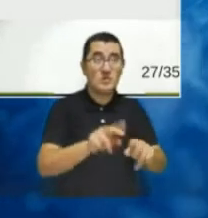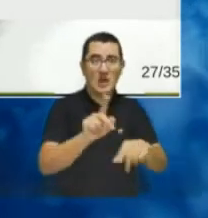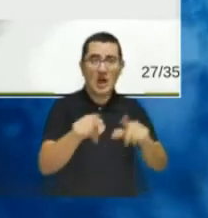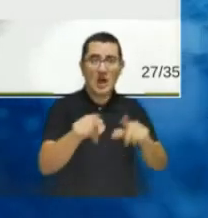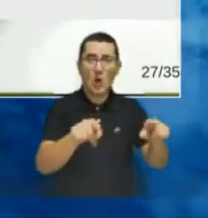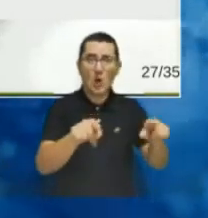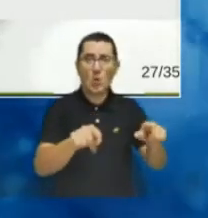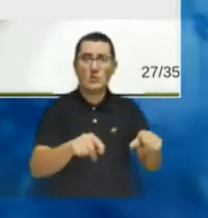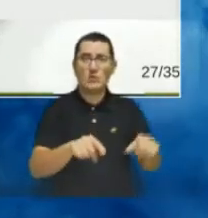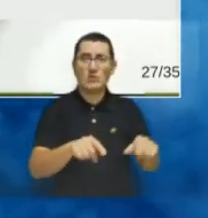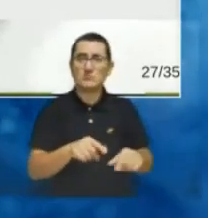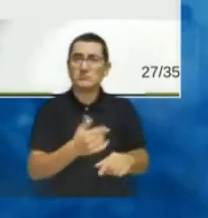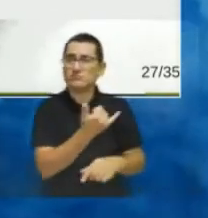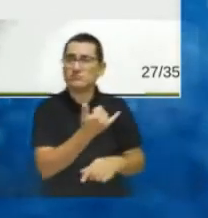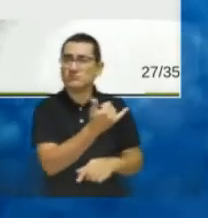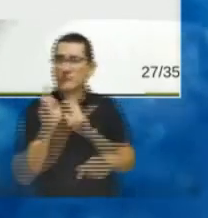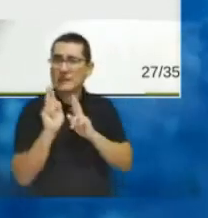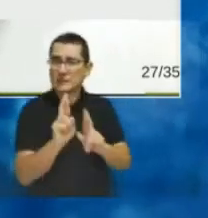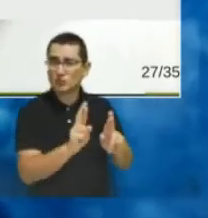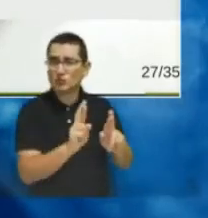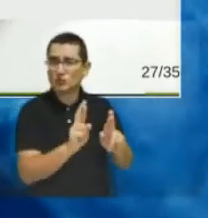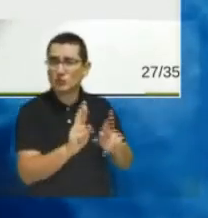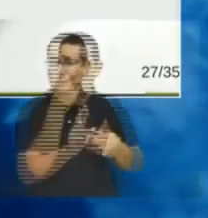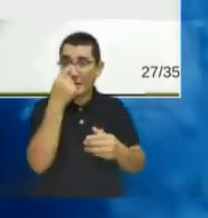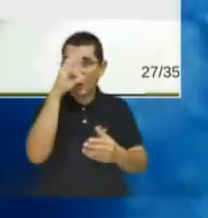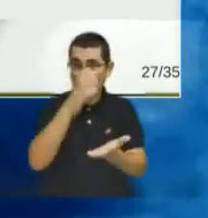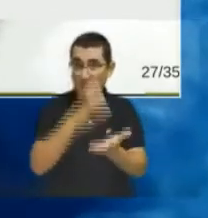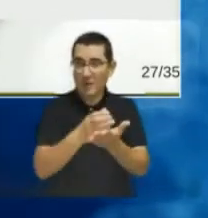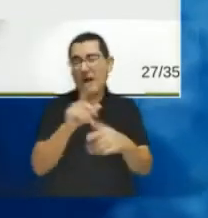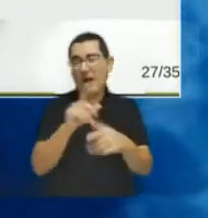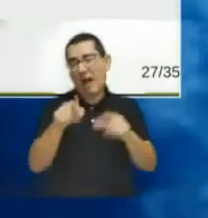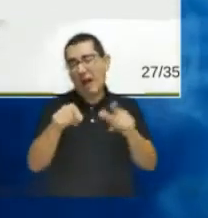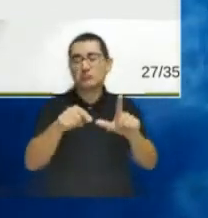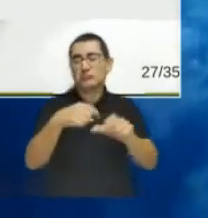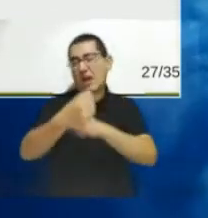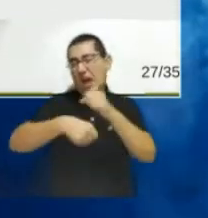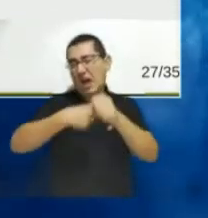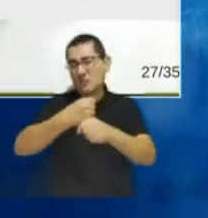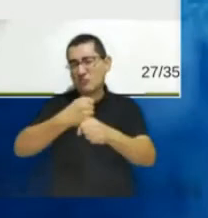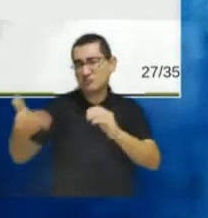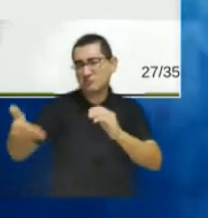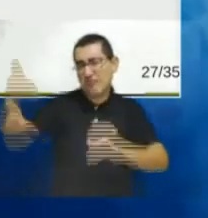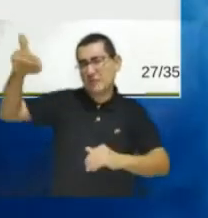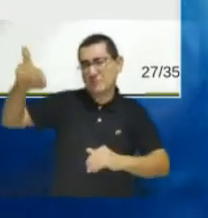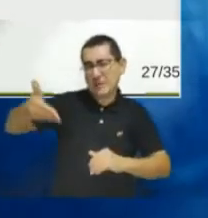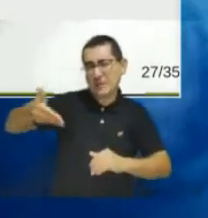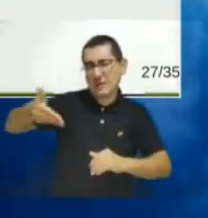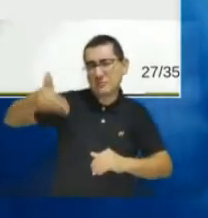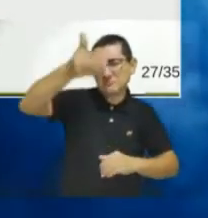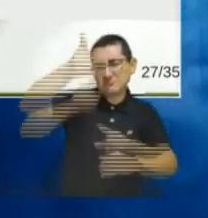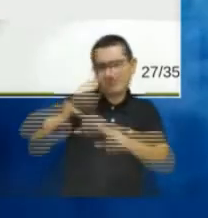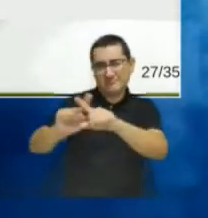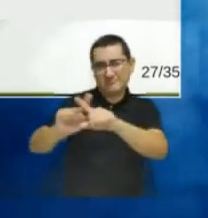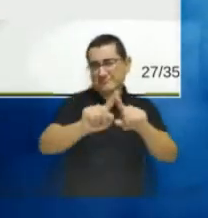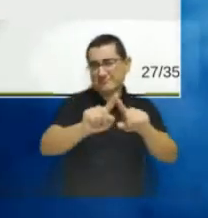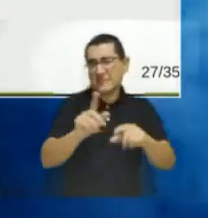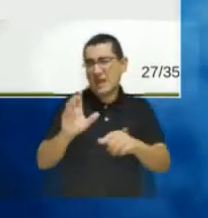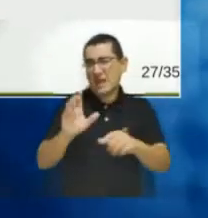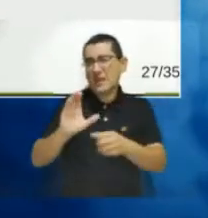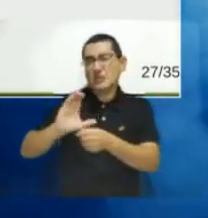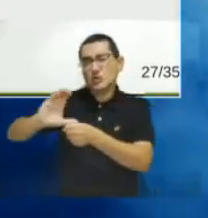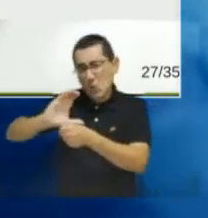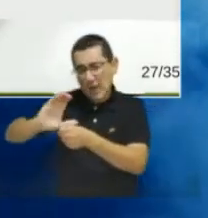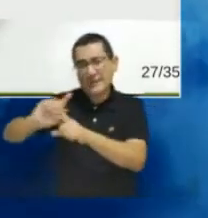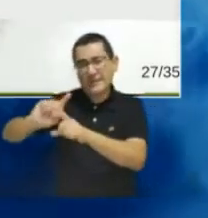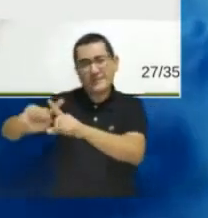the community one, and then the distribution of ages, and then we have there of